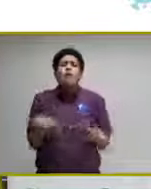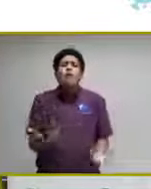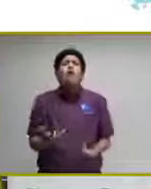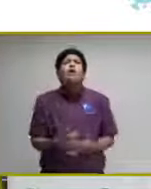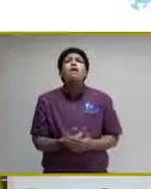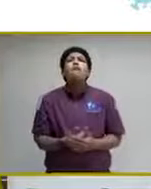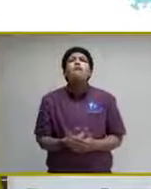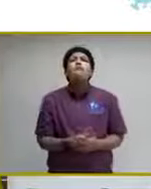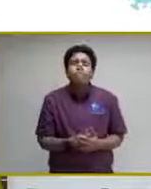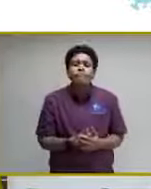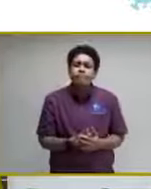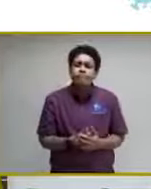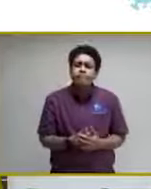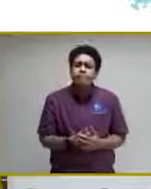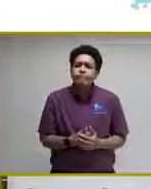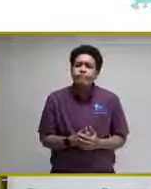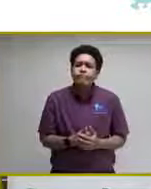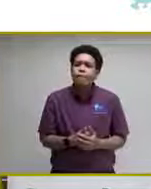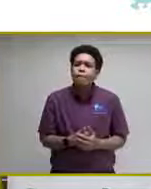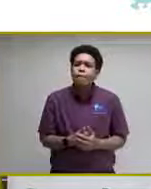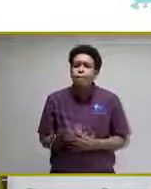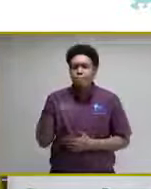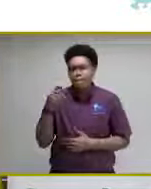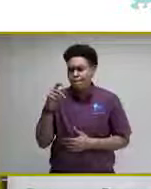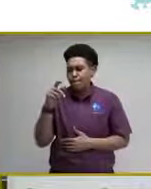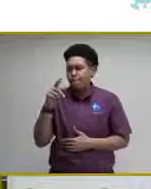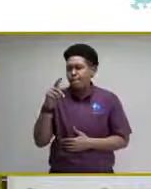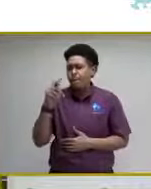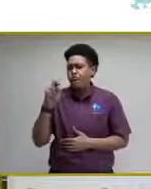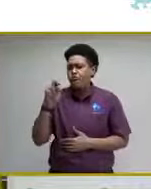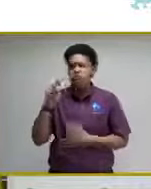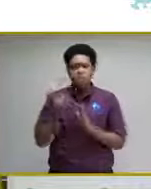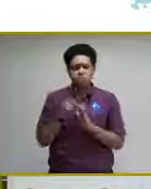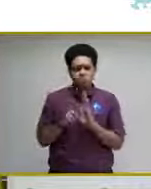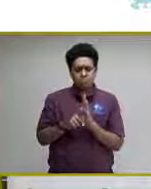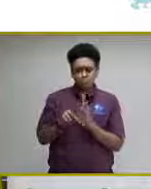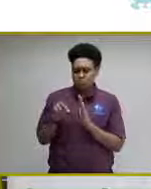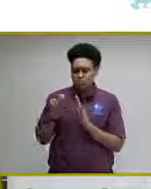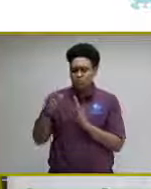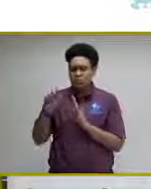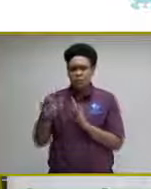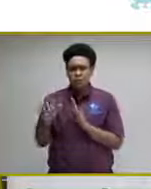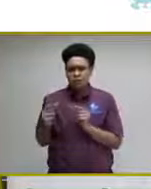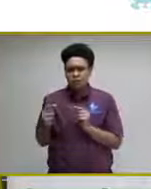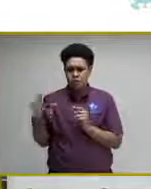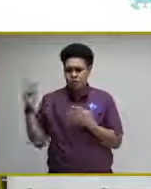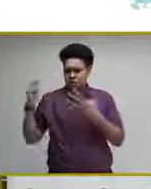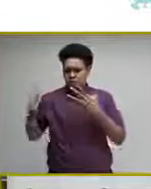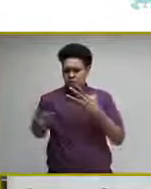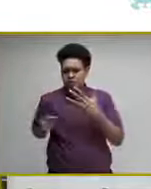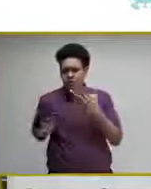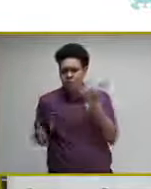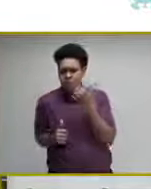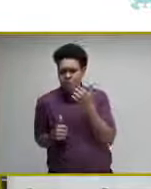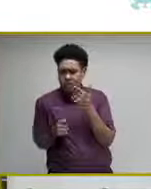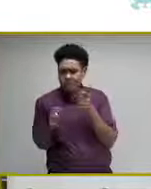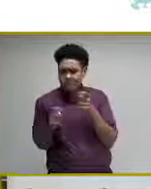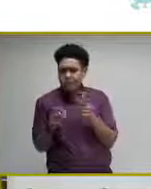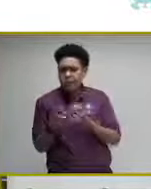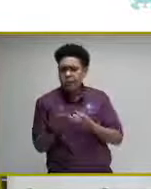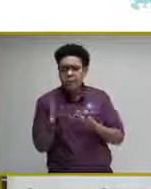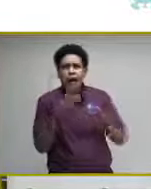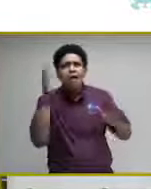the principles that underpin the plan. The principles